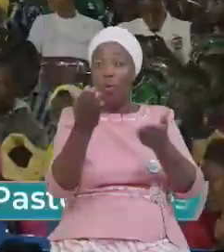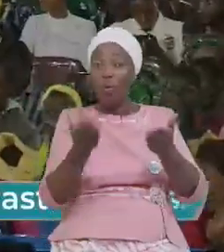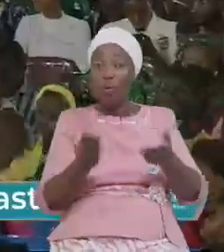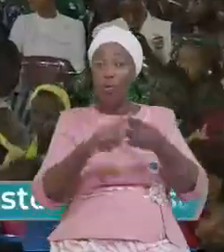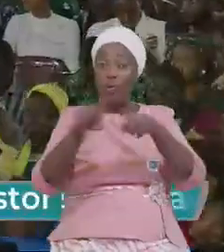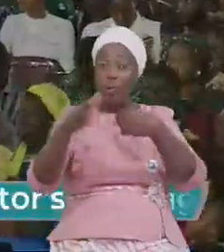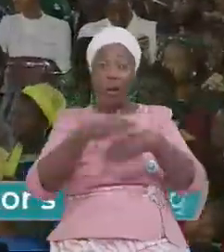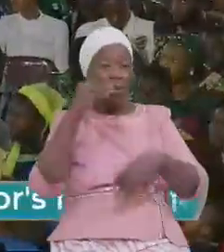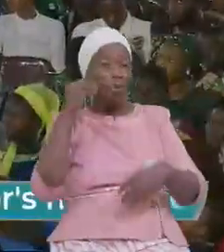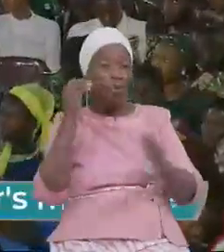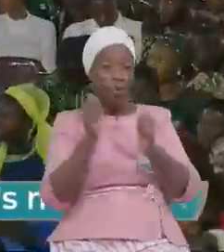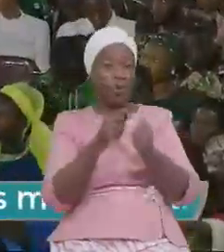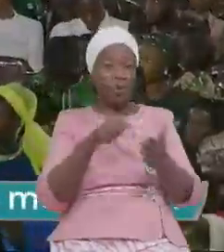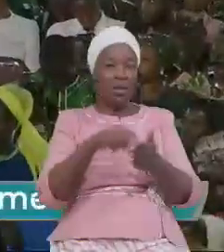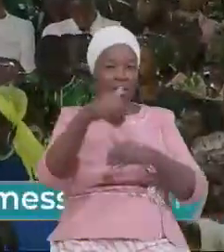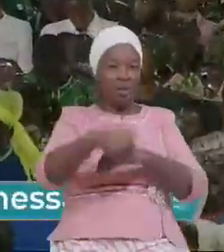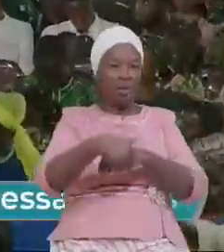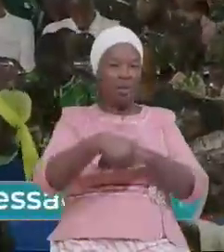tonight.